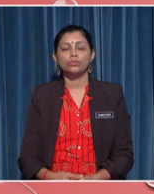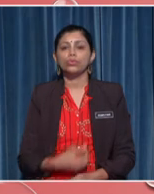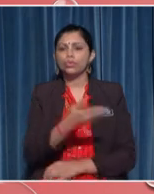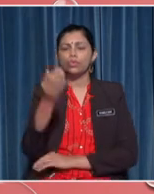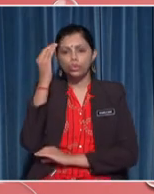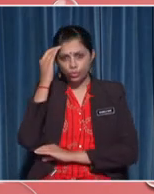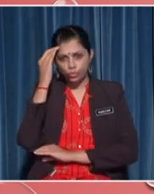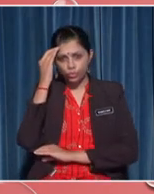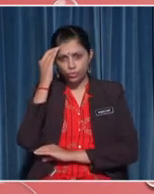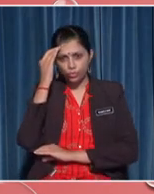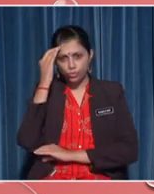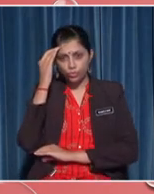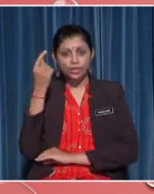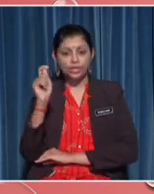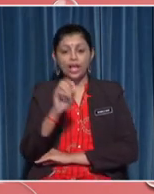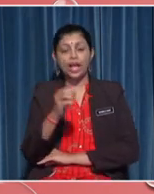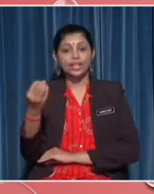now?